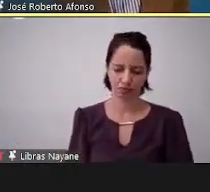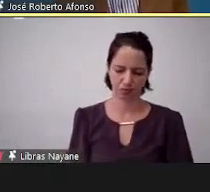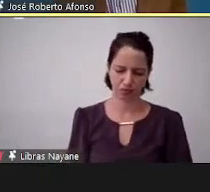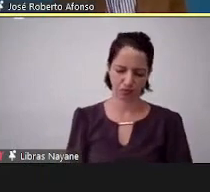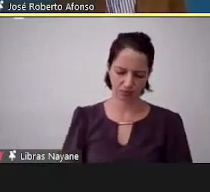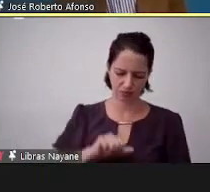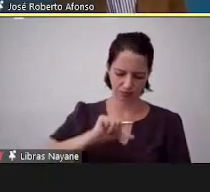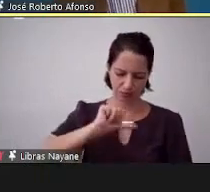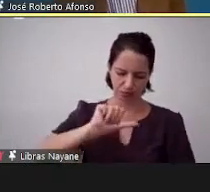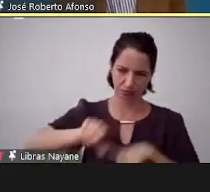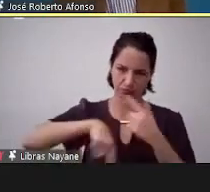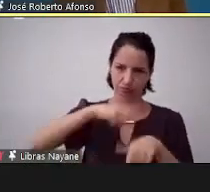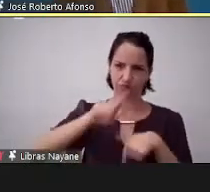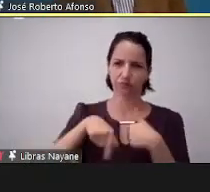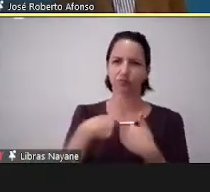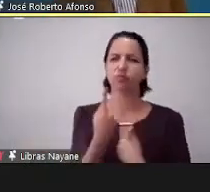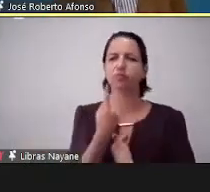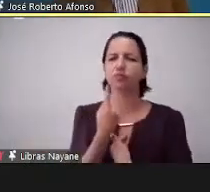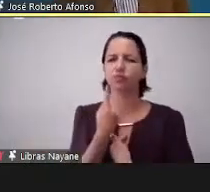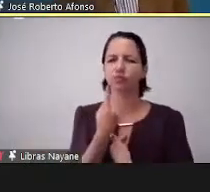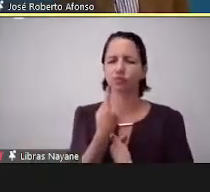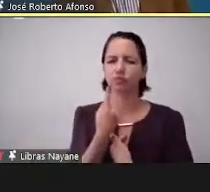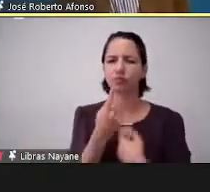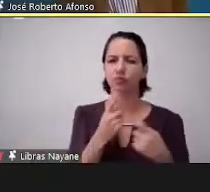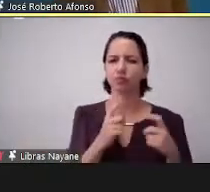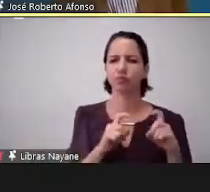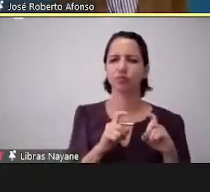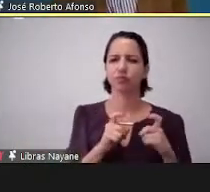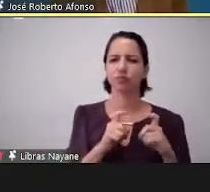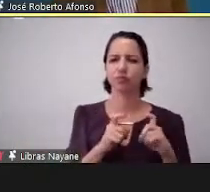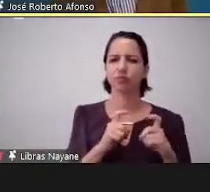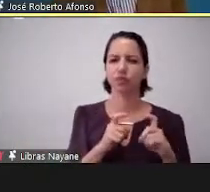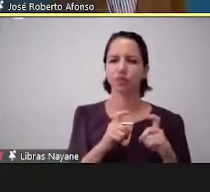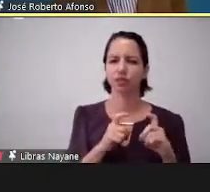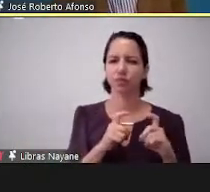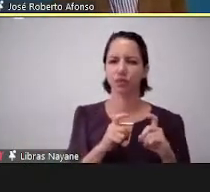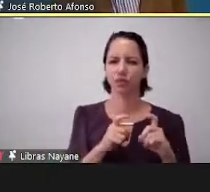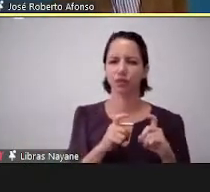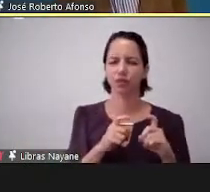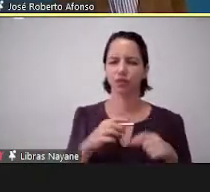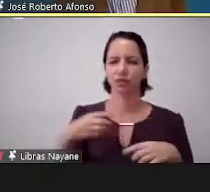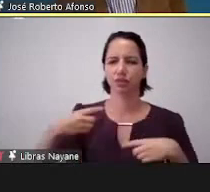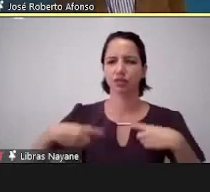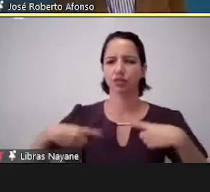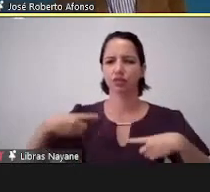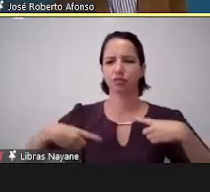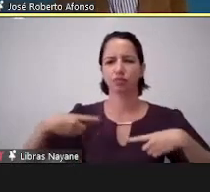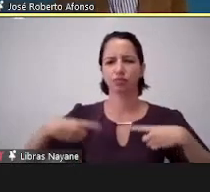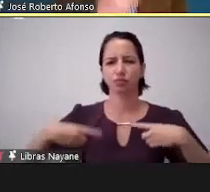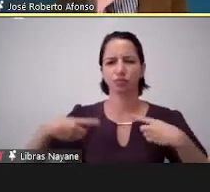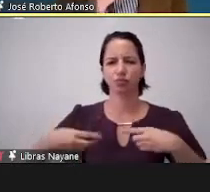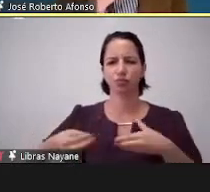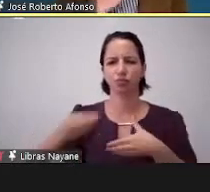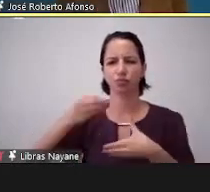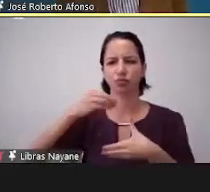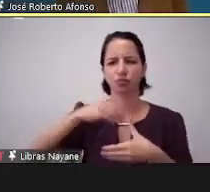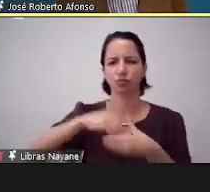these transformations, parts of them are administrative, managerial.